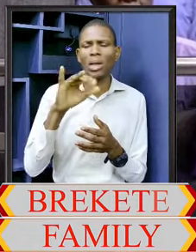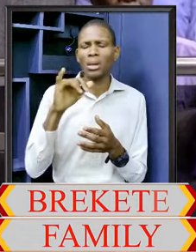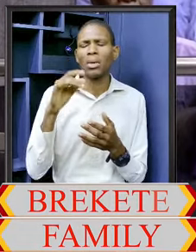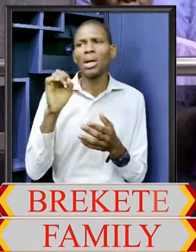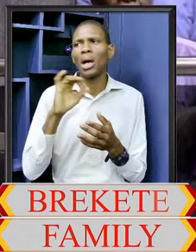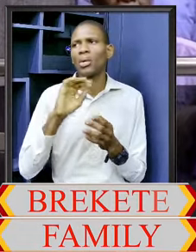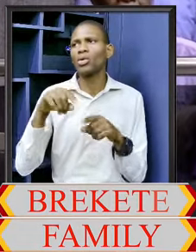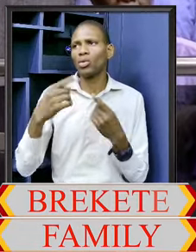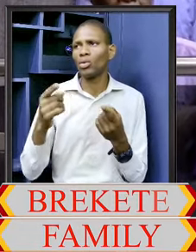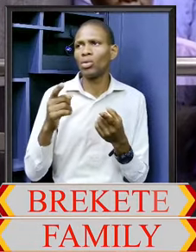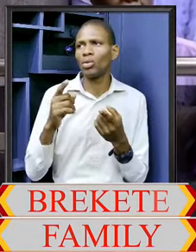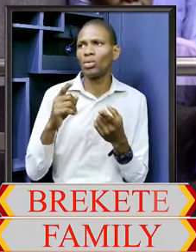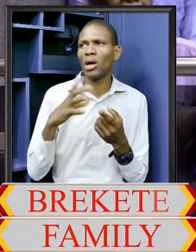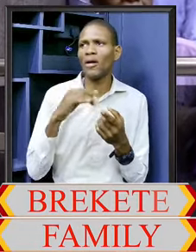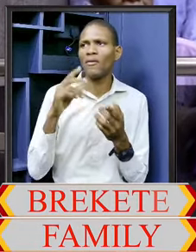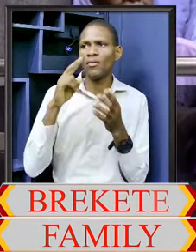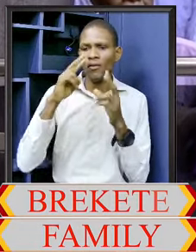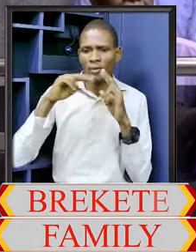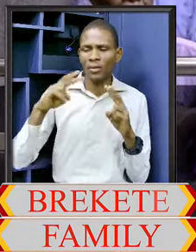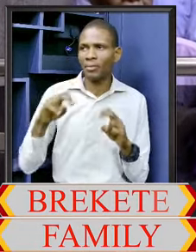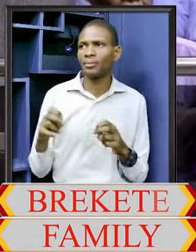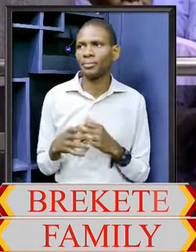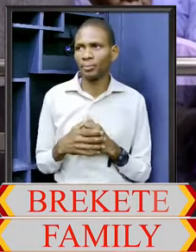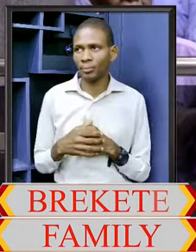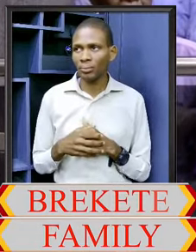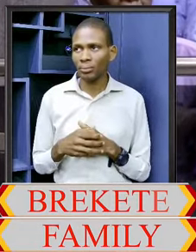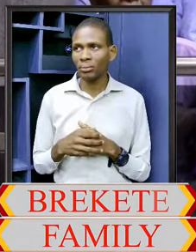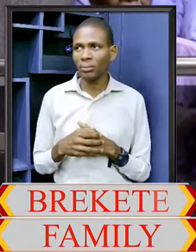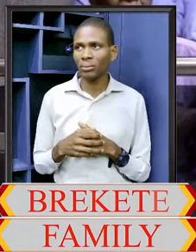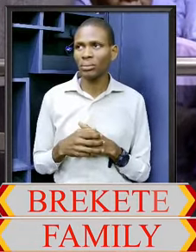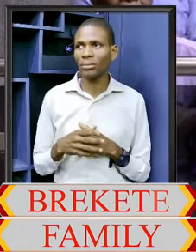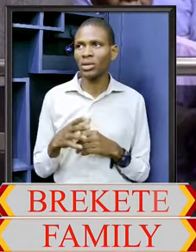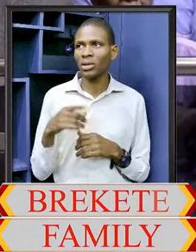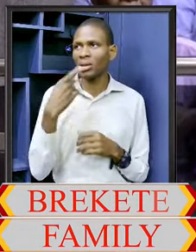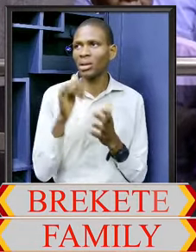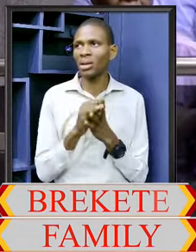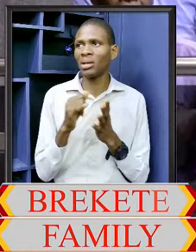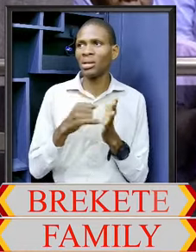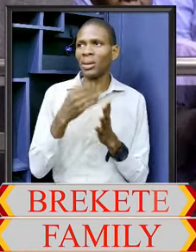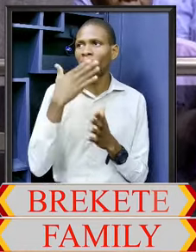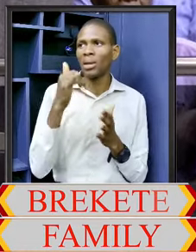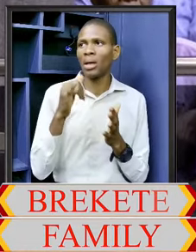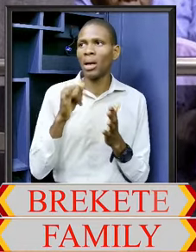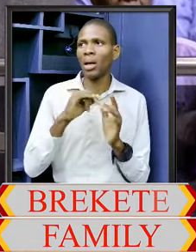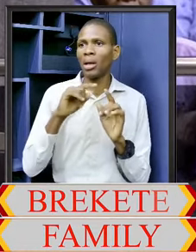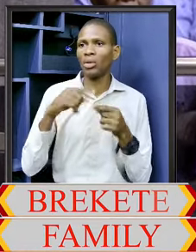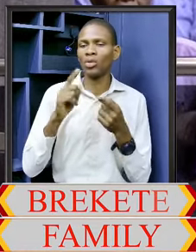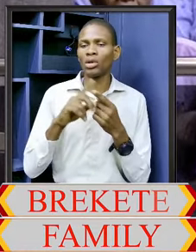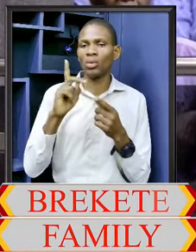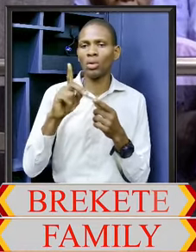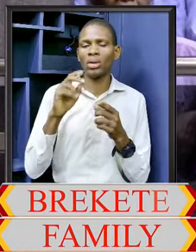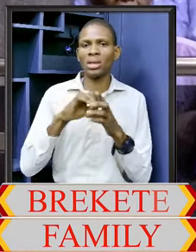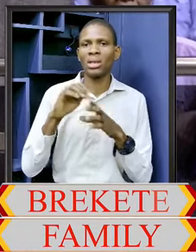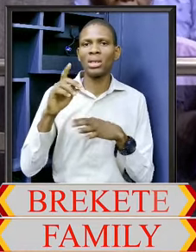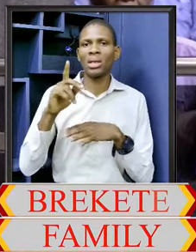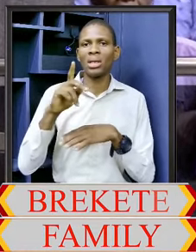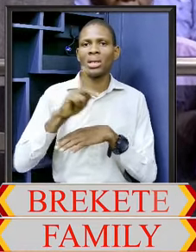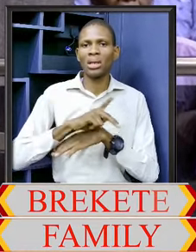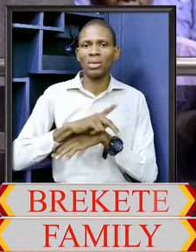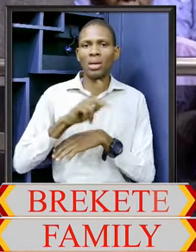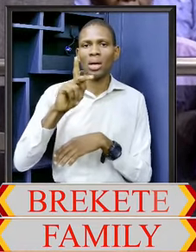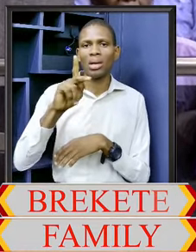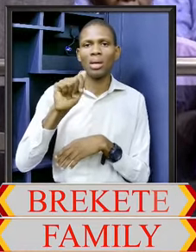Sigma Pension now to go and get the fact. But they said that it's better I go to the one in Kaduna where